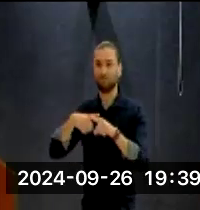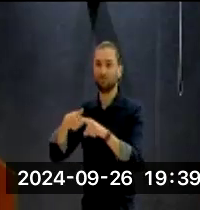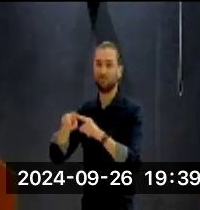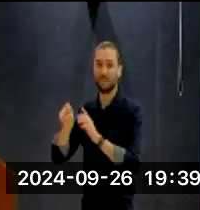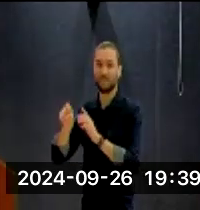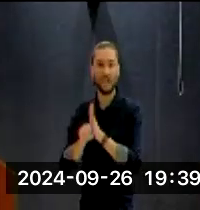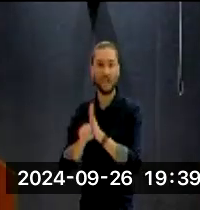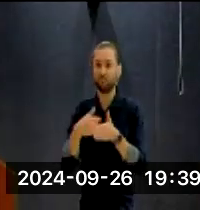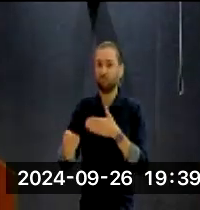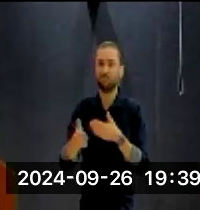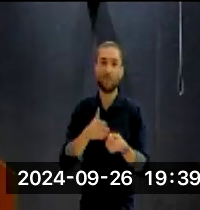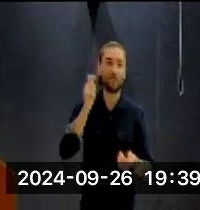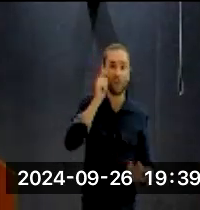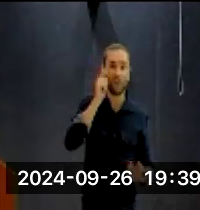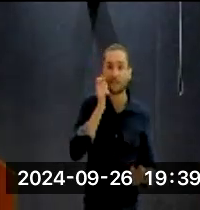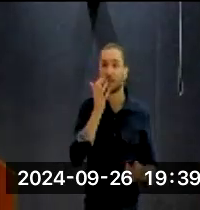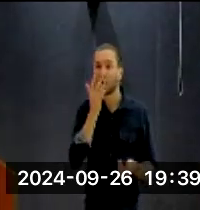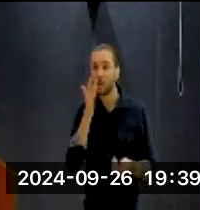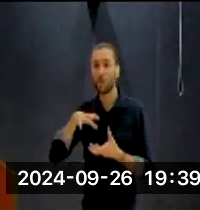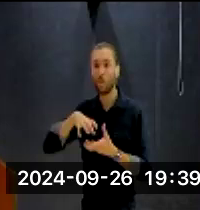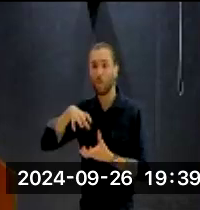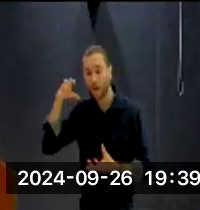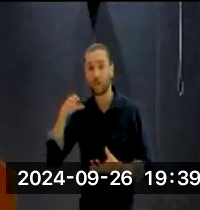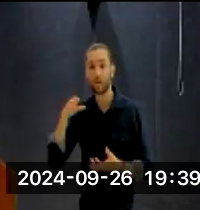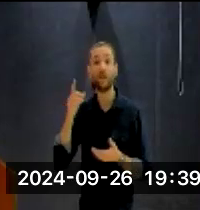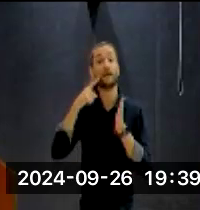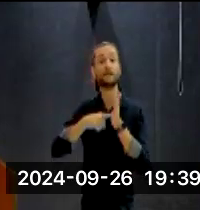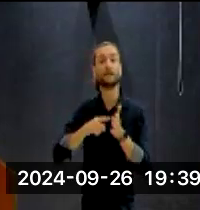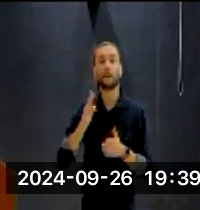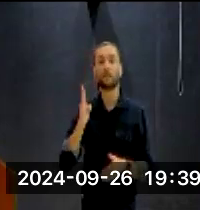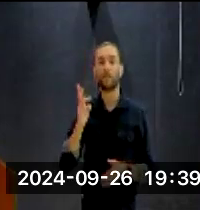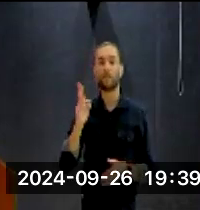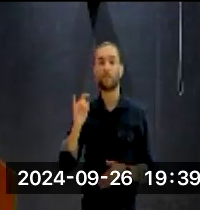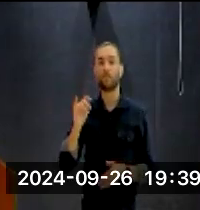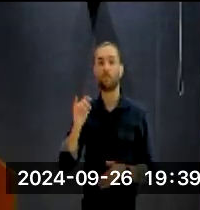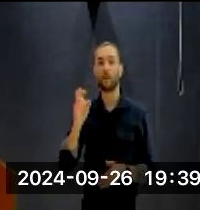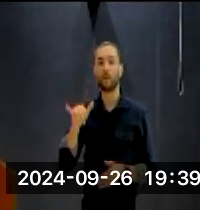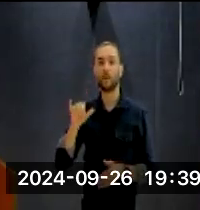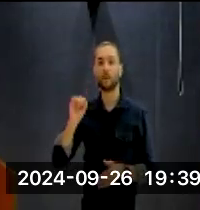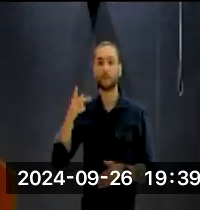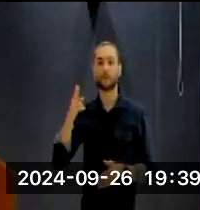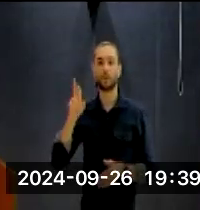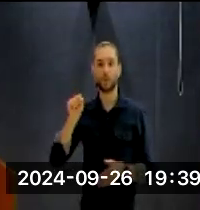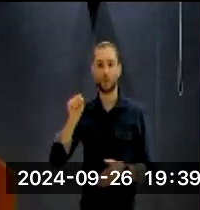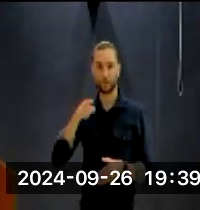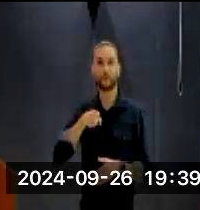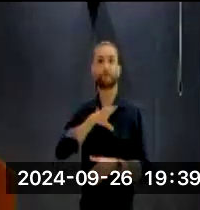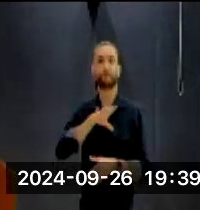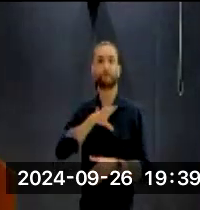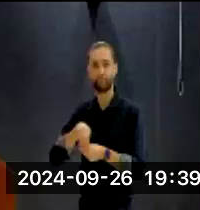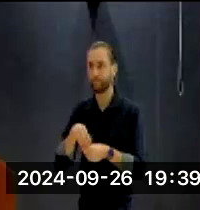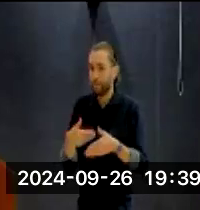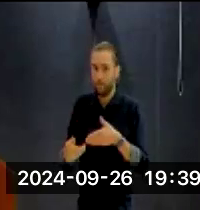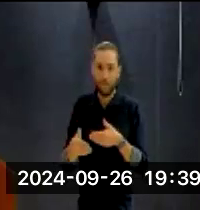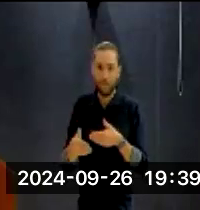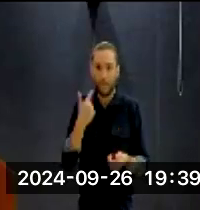color, wealth, or anything else. Britney Spears is a classic example of what can happen. So it doesn't matter who you are. My mom was in an